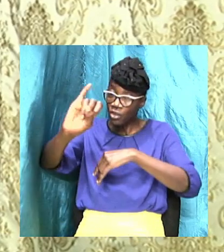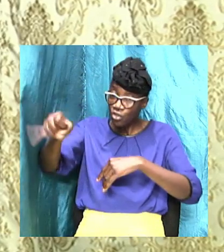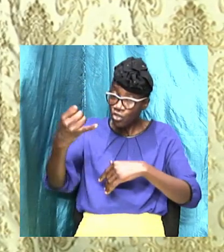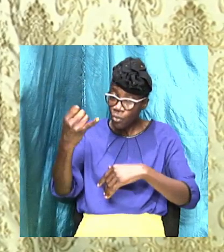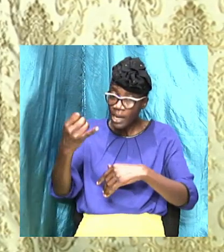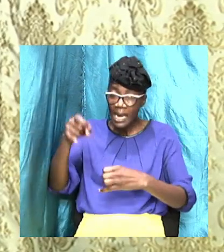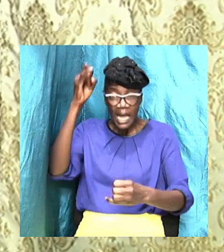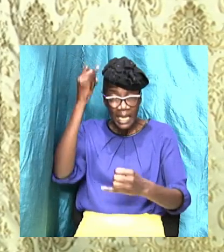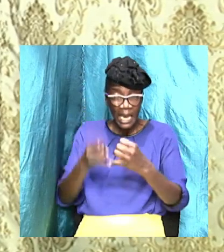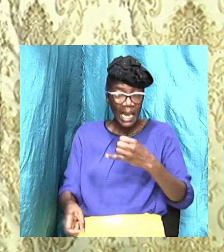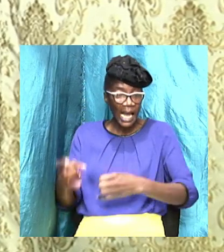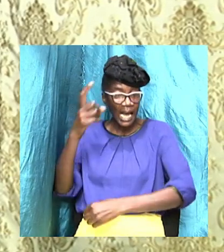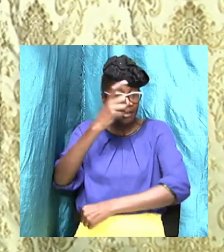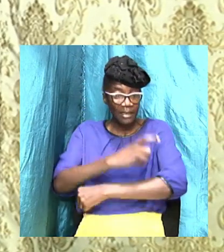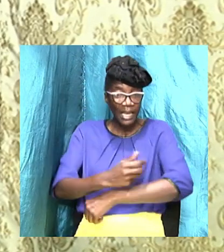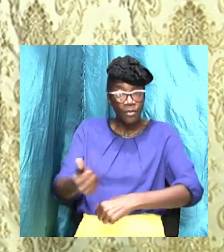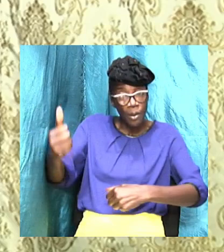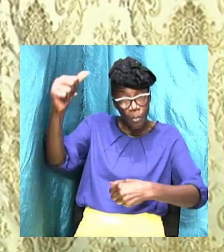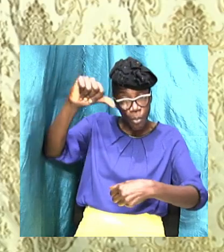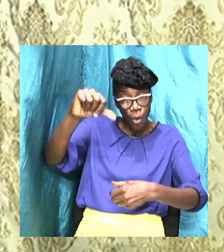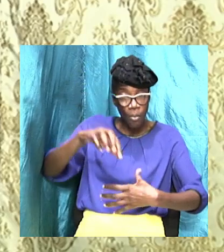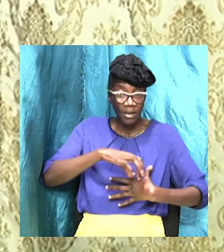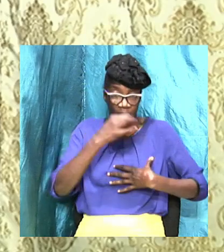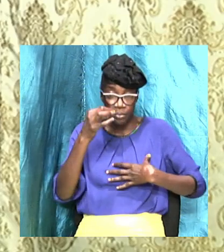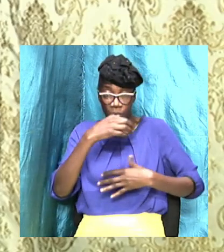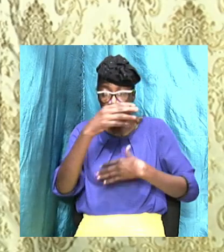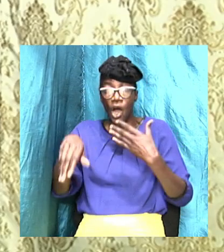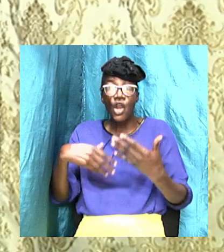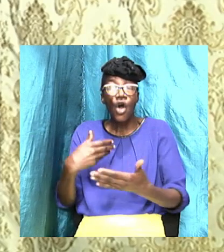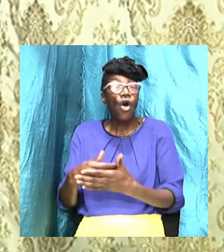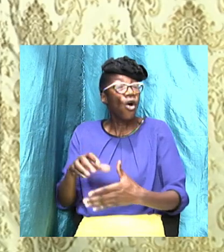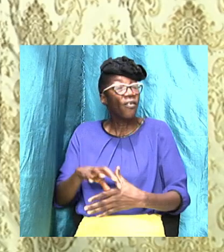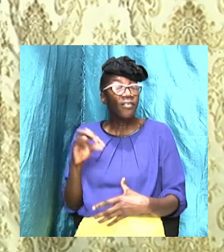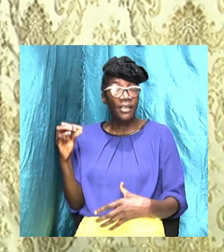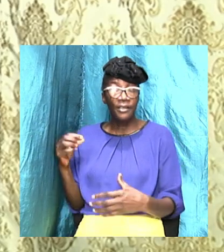my Spirit upon all flesh.